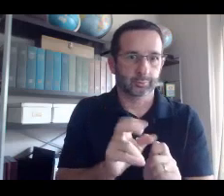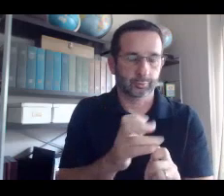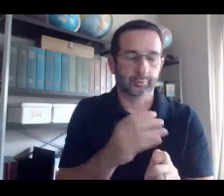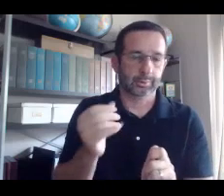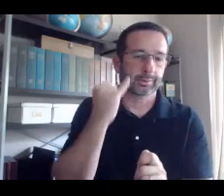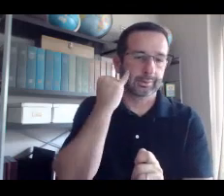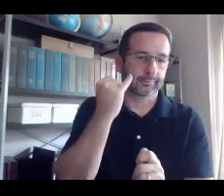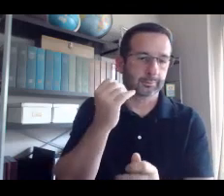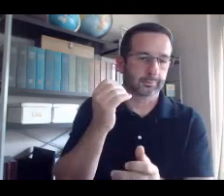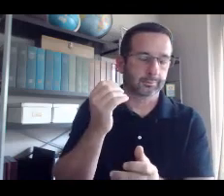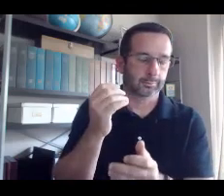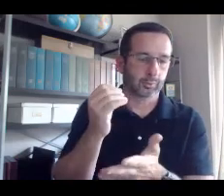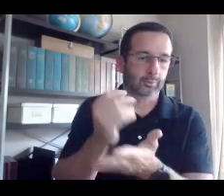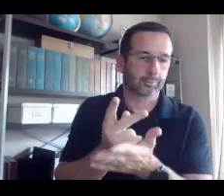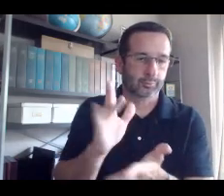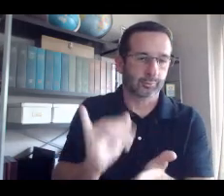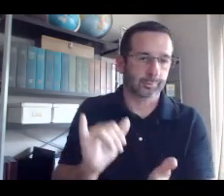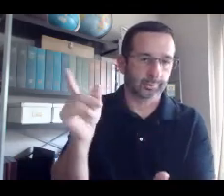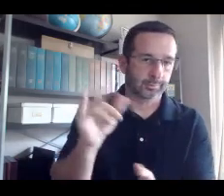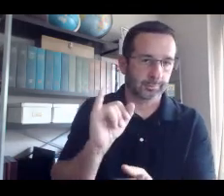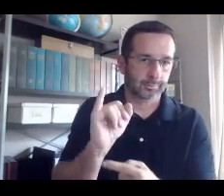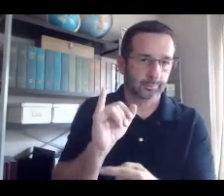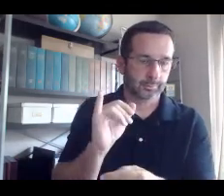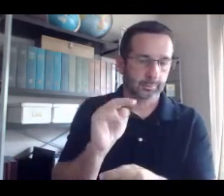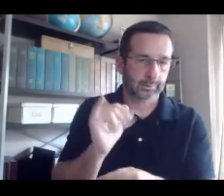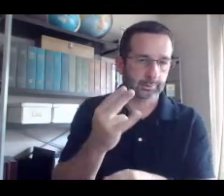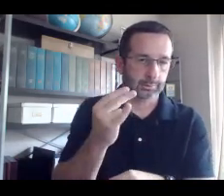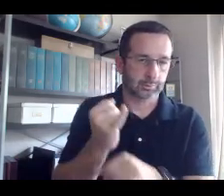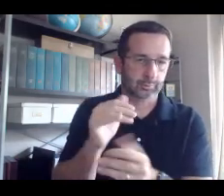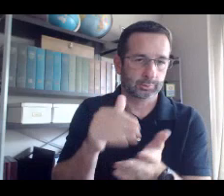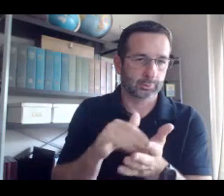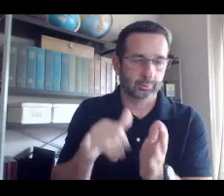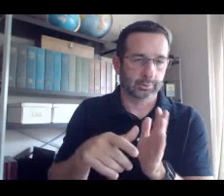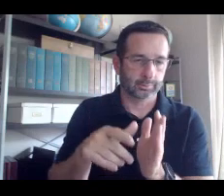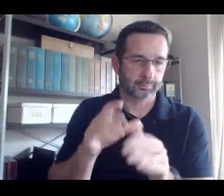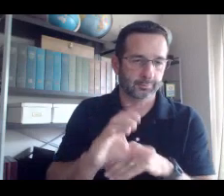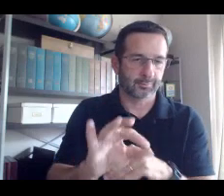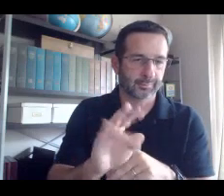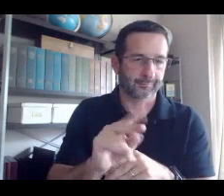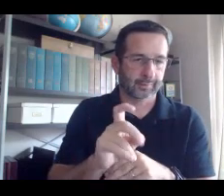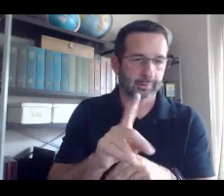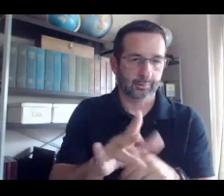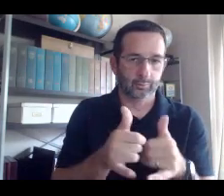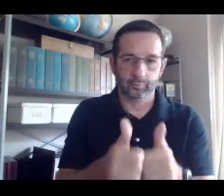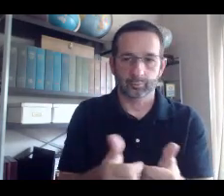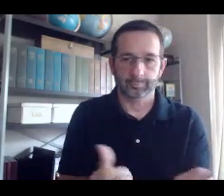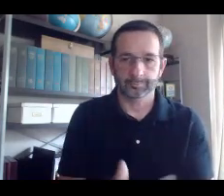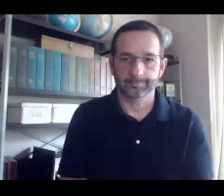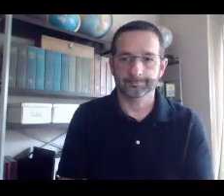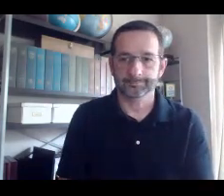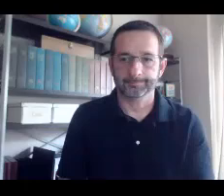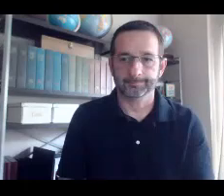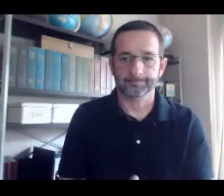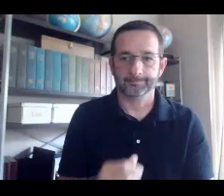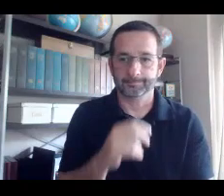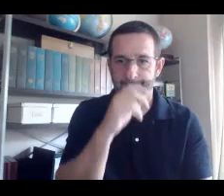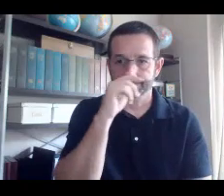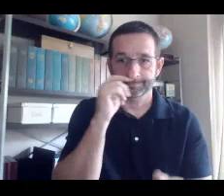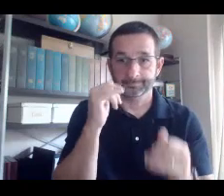So it is dependent upon what the changes are, as well as if the IC would be able to approve the changes in